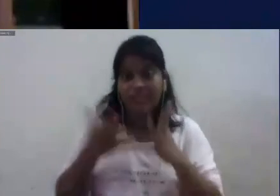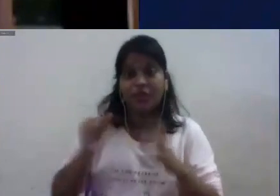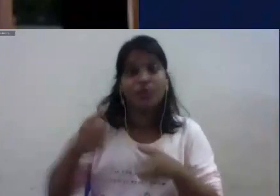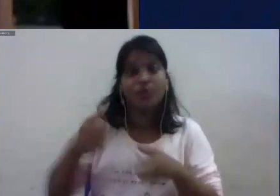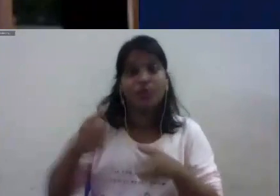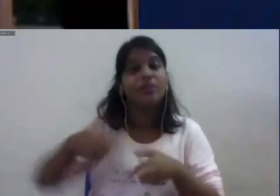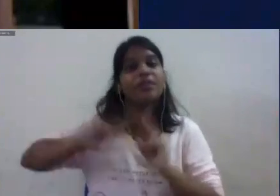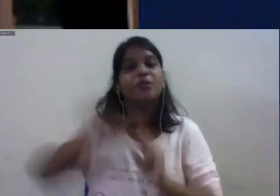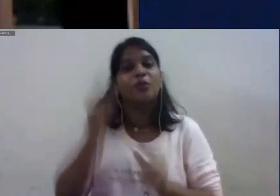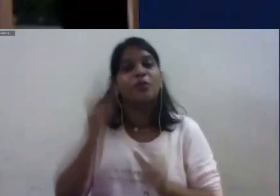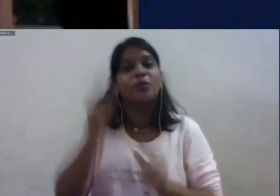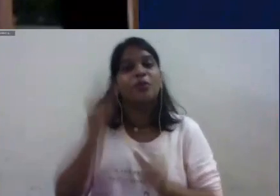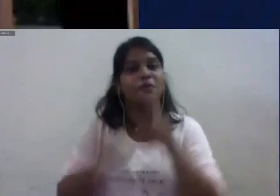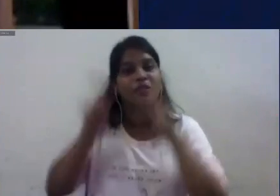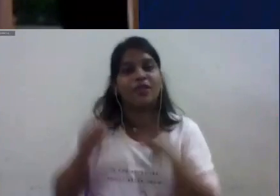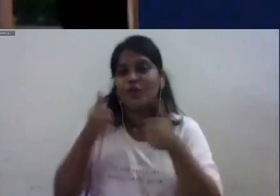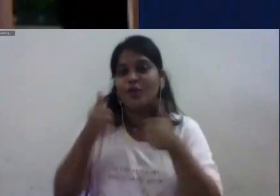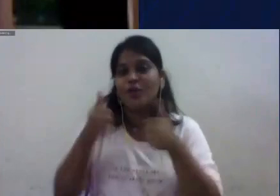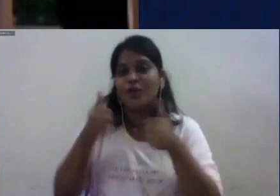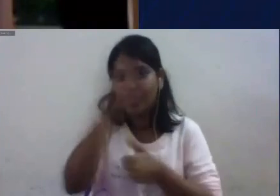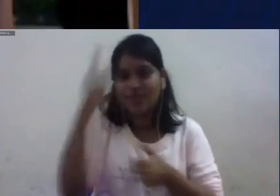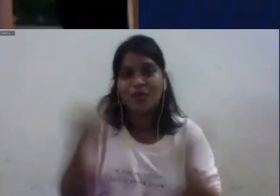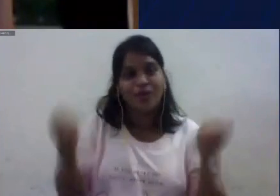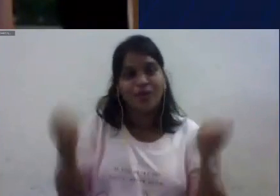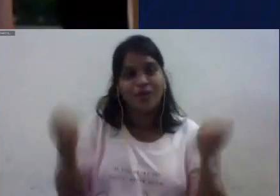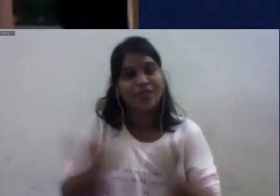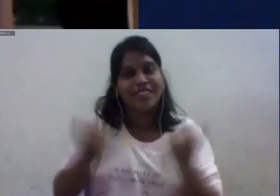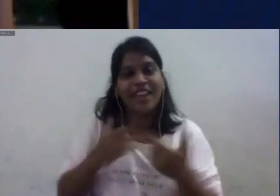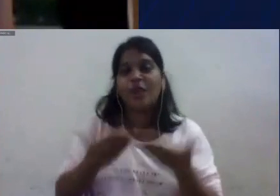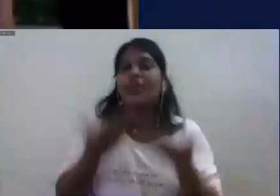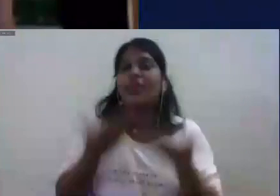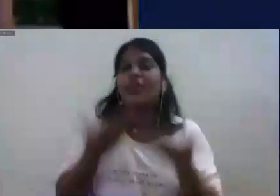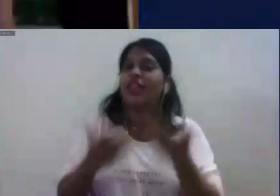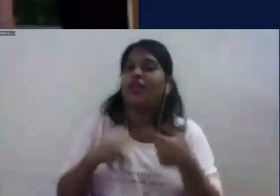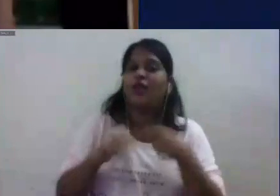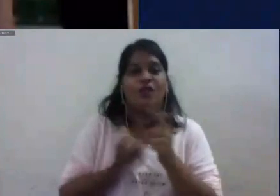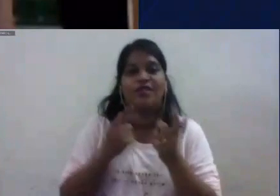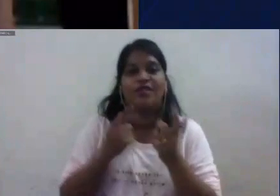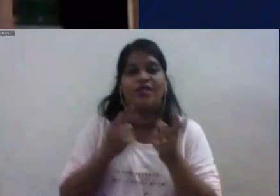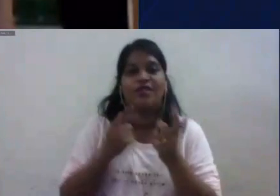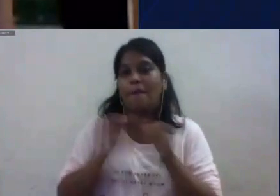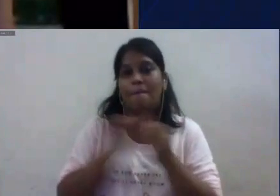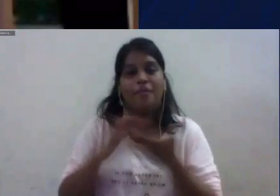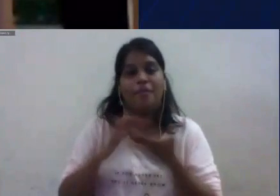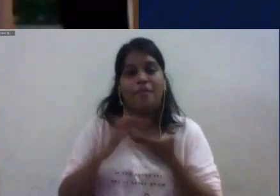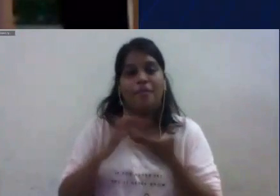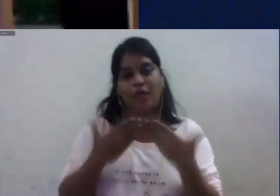user researches. So good luck to those who are going to try now. And thank you so much again, Kaustav. Thank you very much. Bye.